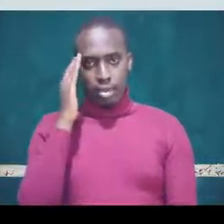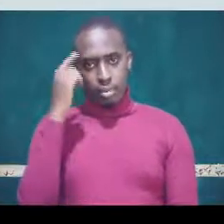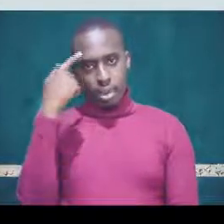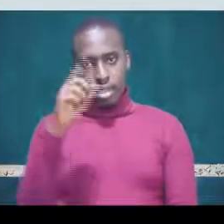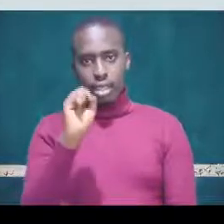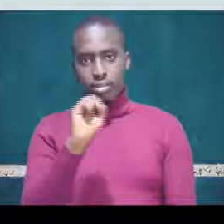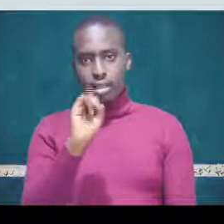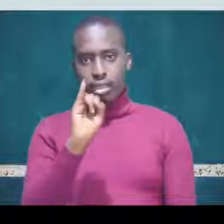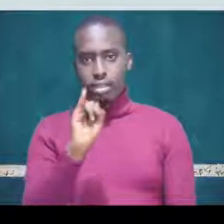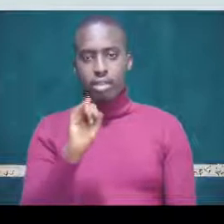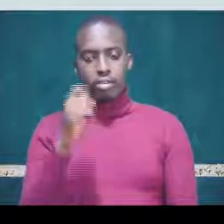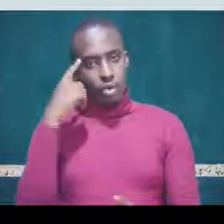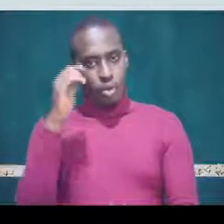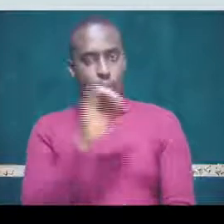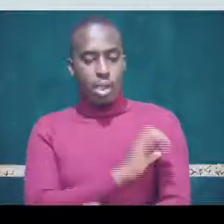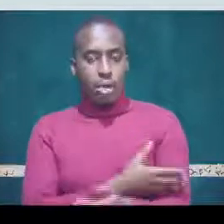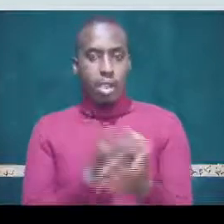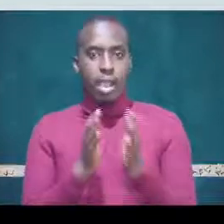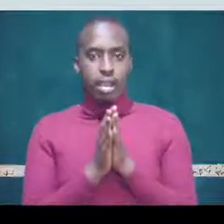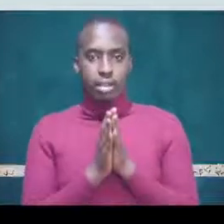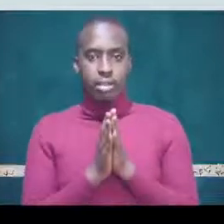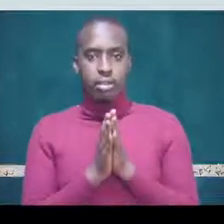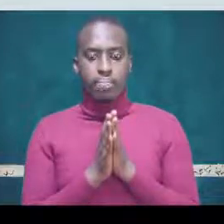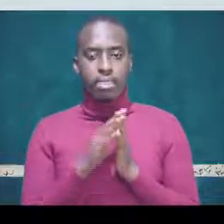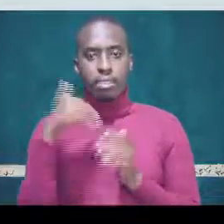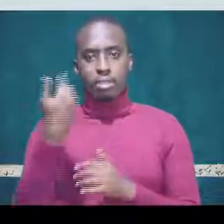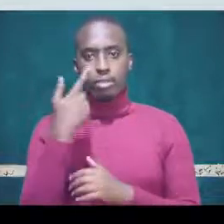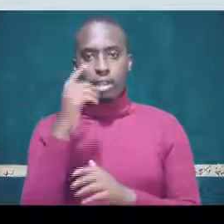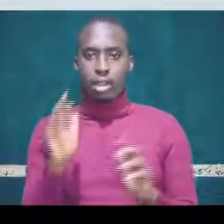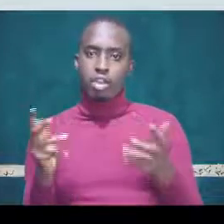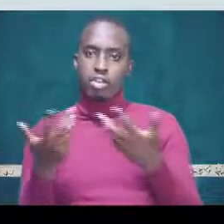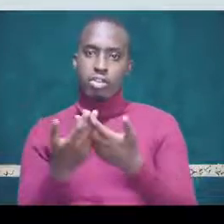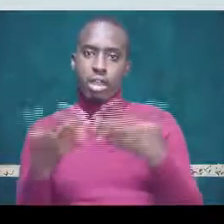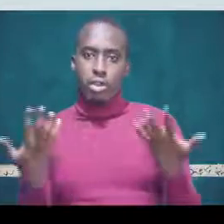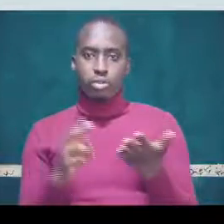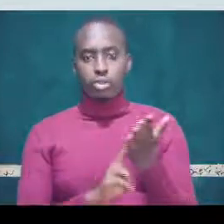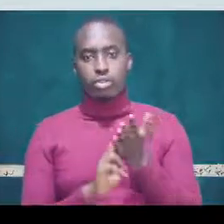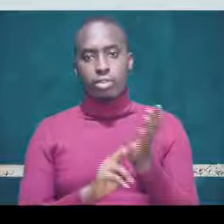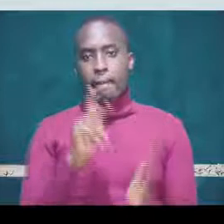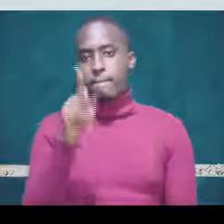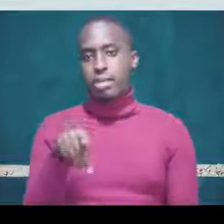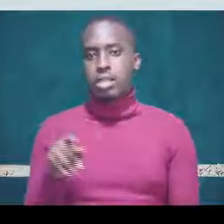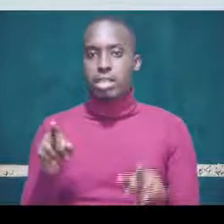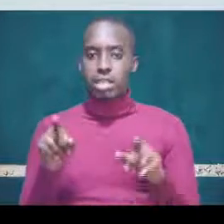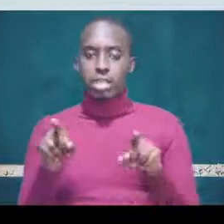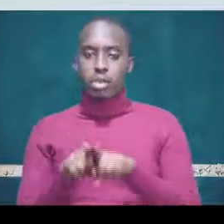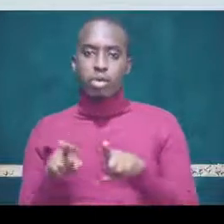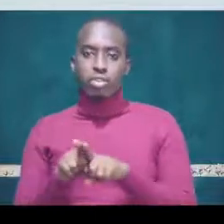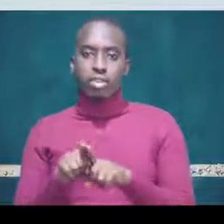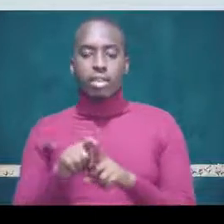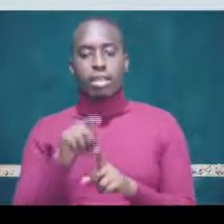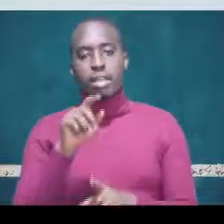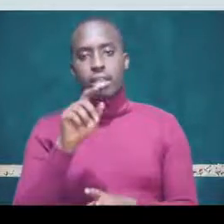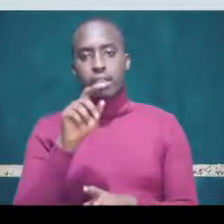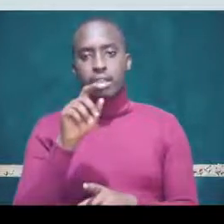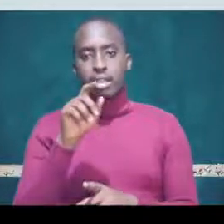watt. Then we shall look at the relation, how to use the relation P equals W over T to